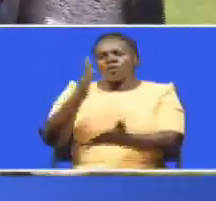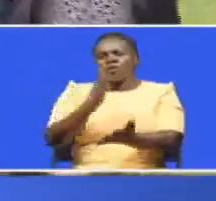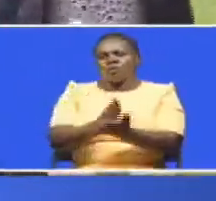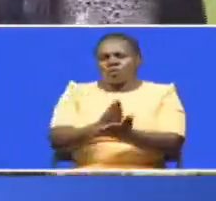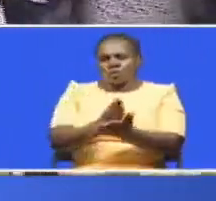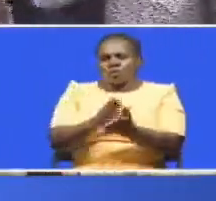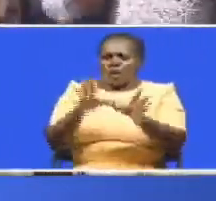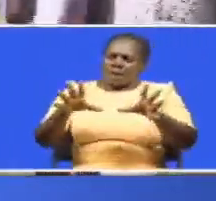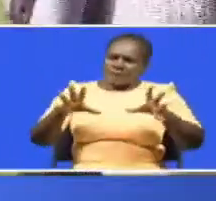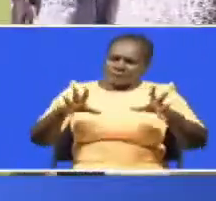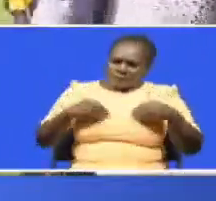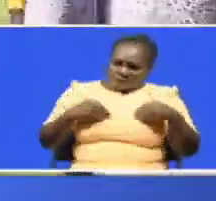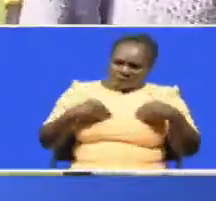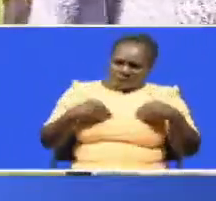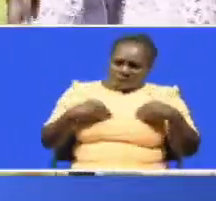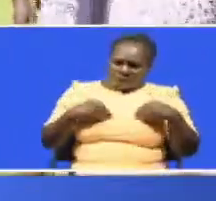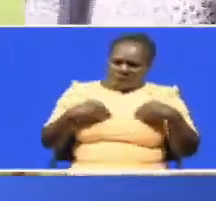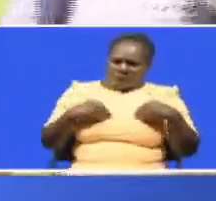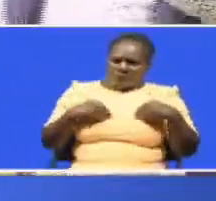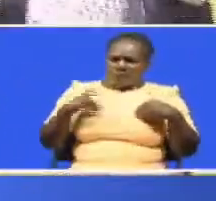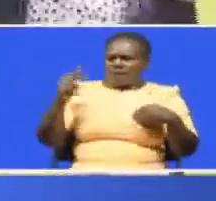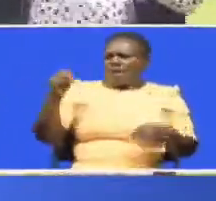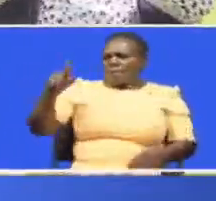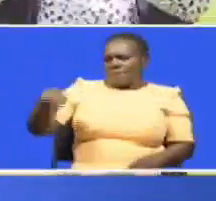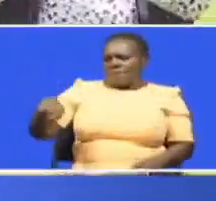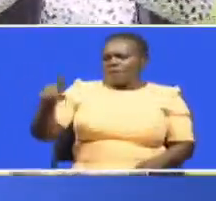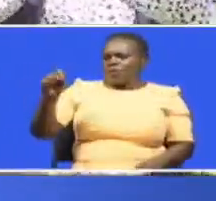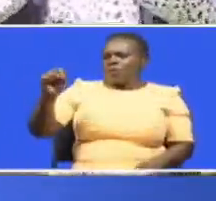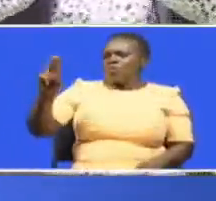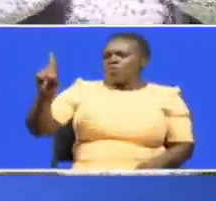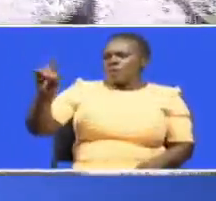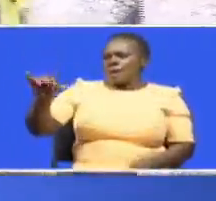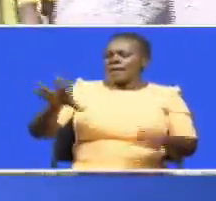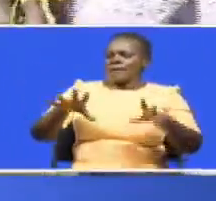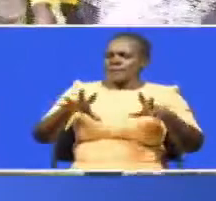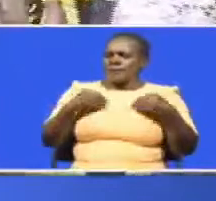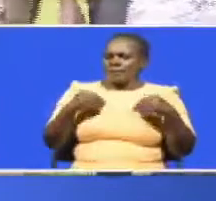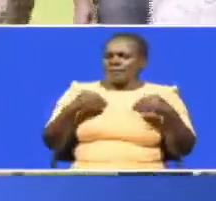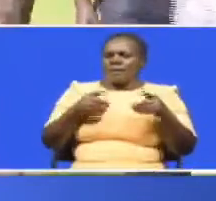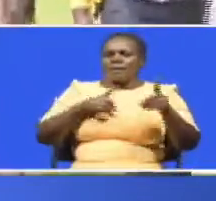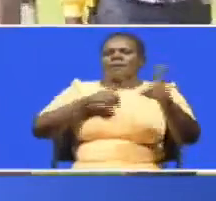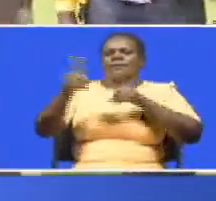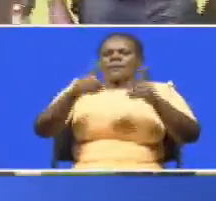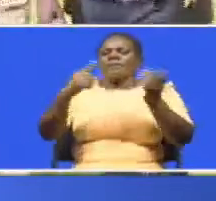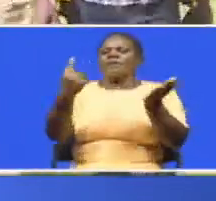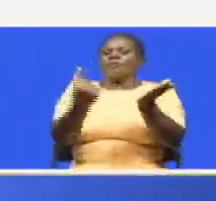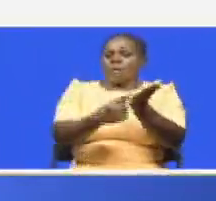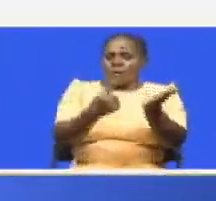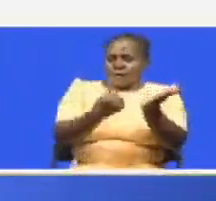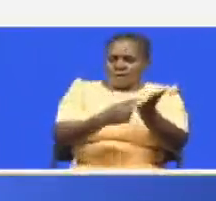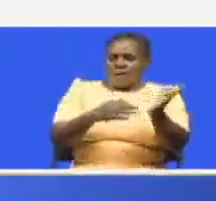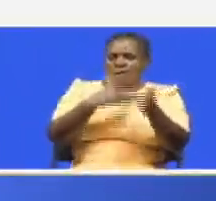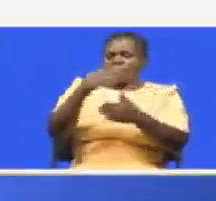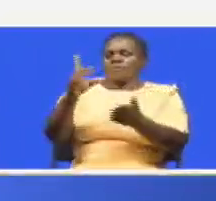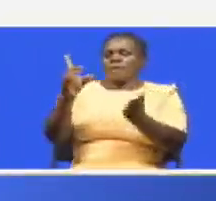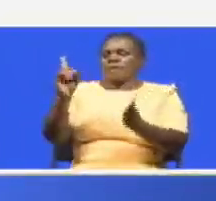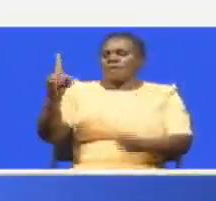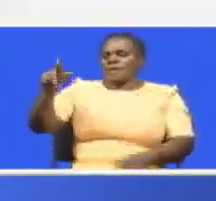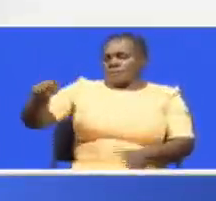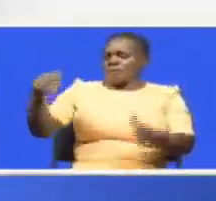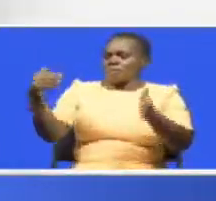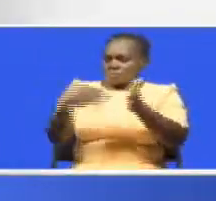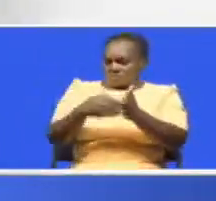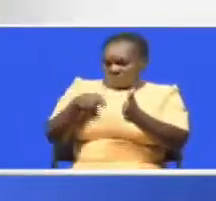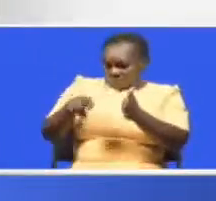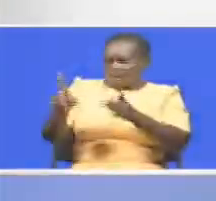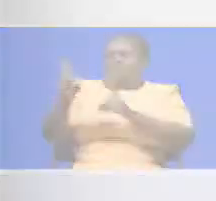that admission by Kapsaret lawmaker Oscar Sudi, who still traveled to Kampala after DP was blocked